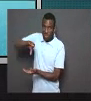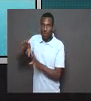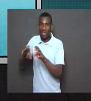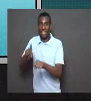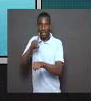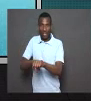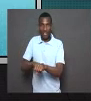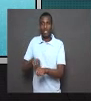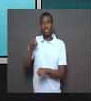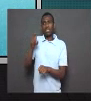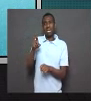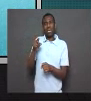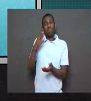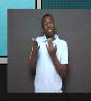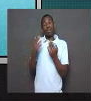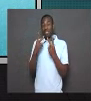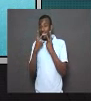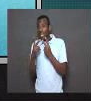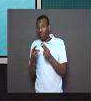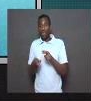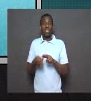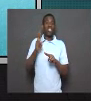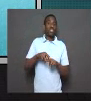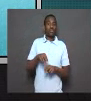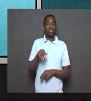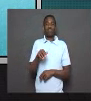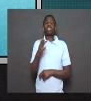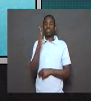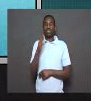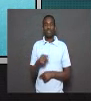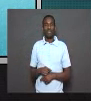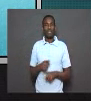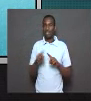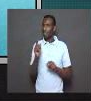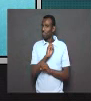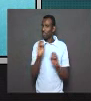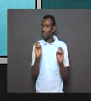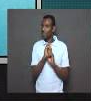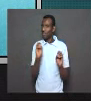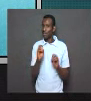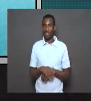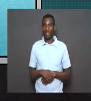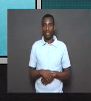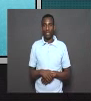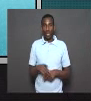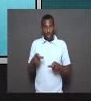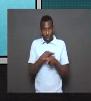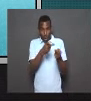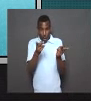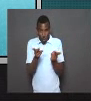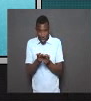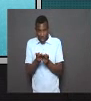may seem like a reversible process, but it is not. The